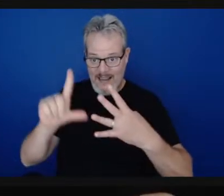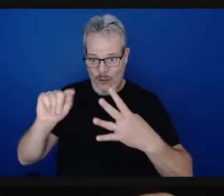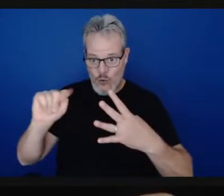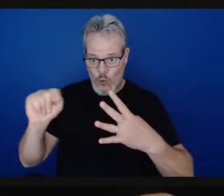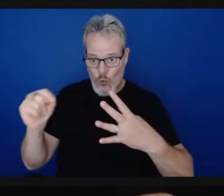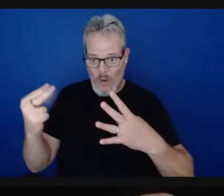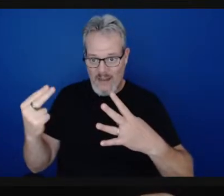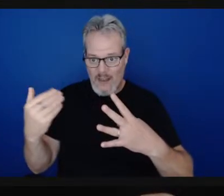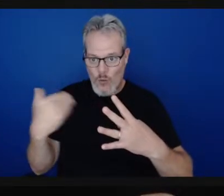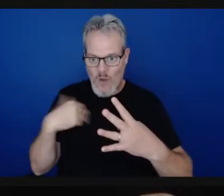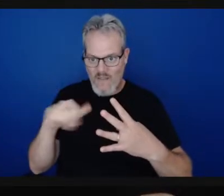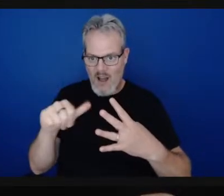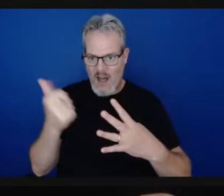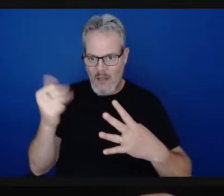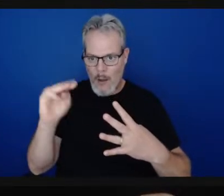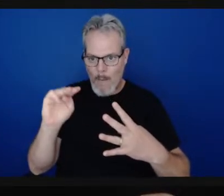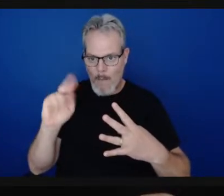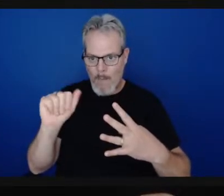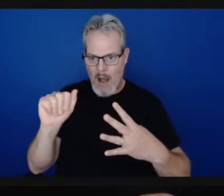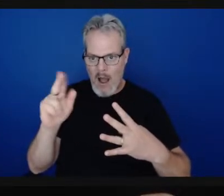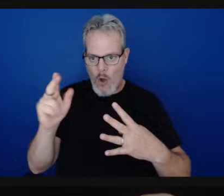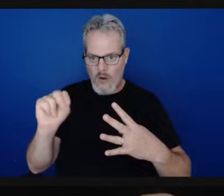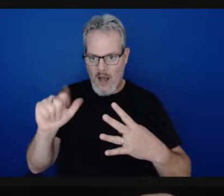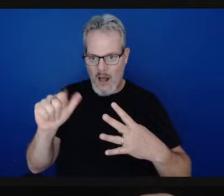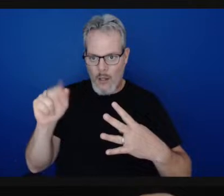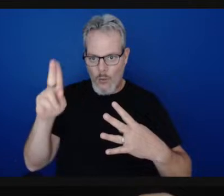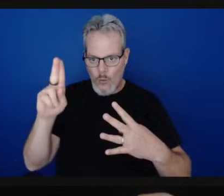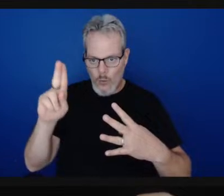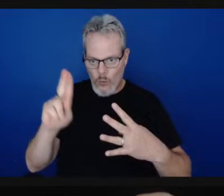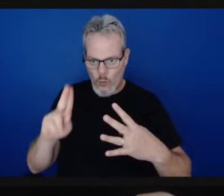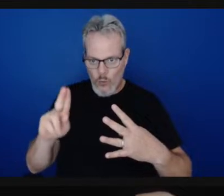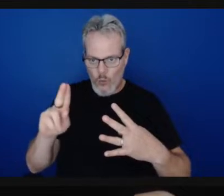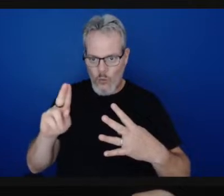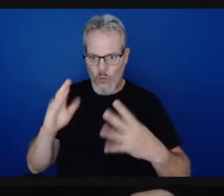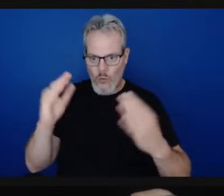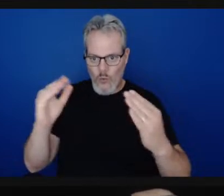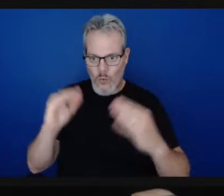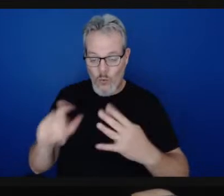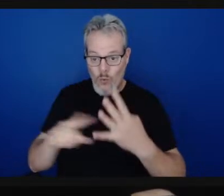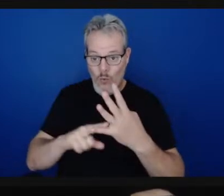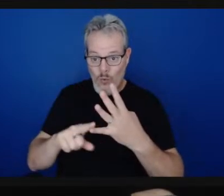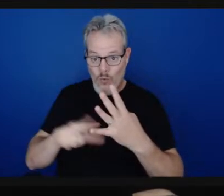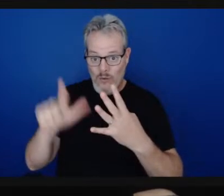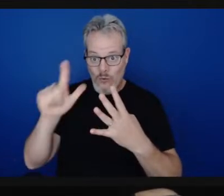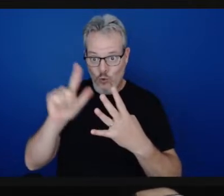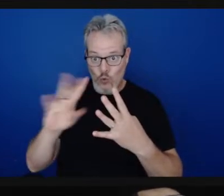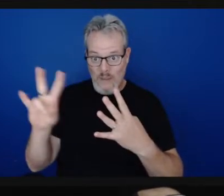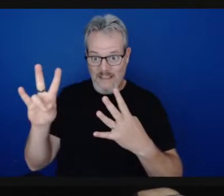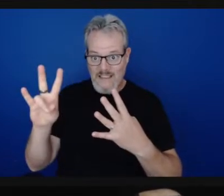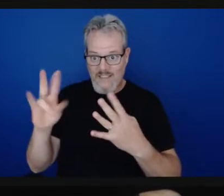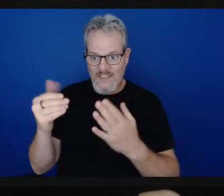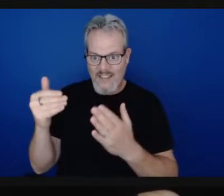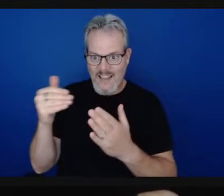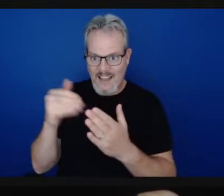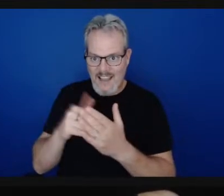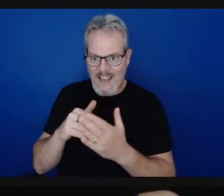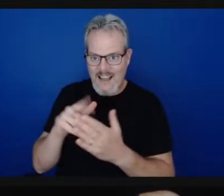Sulphur Banks, Kulamanu on the 27th, and back in Kahuku on the